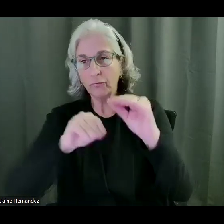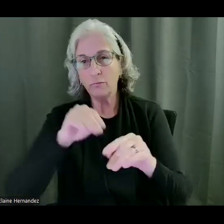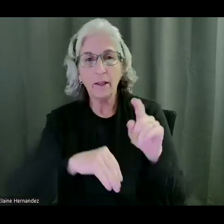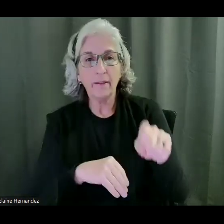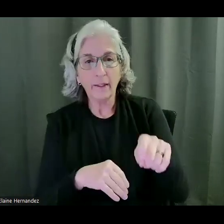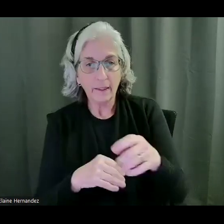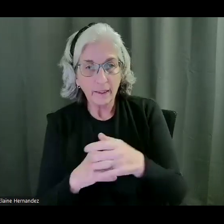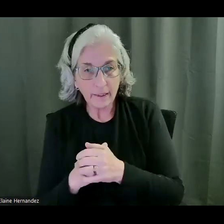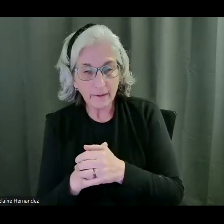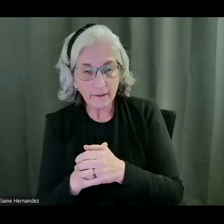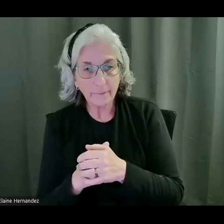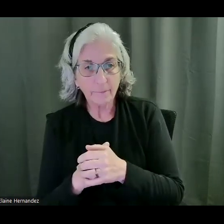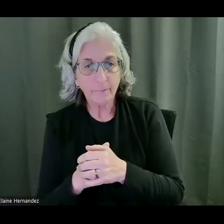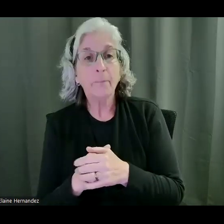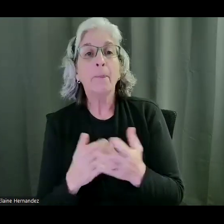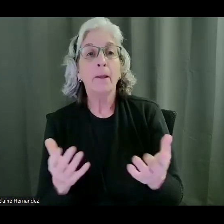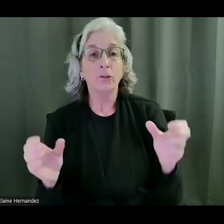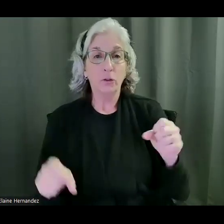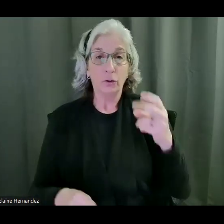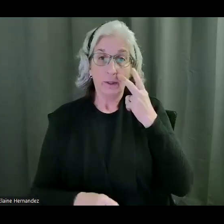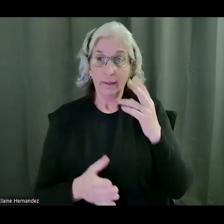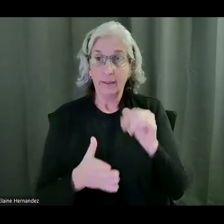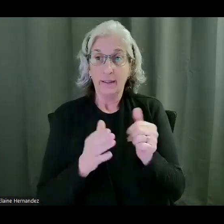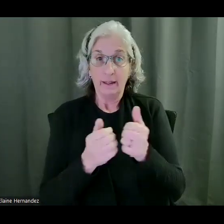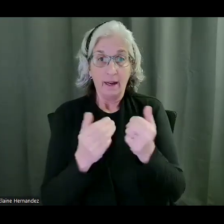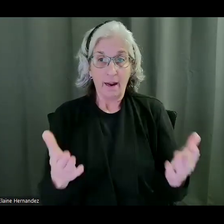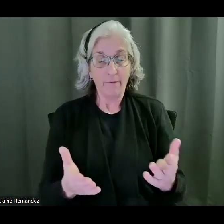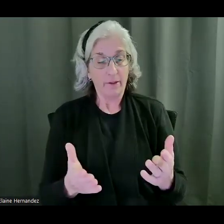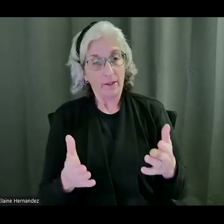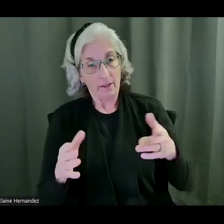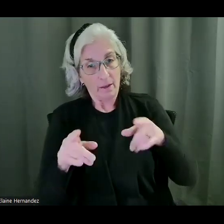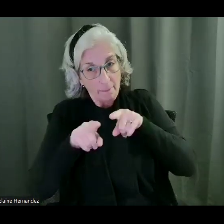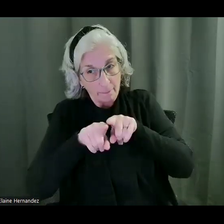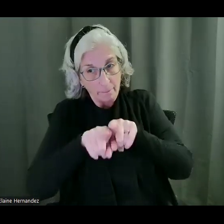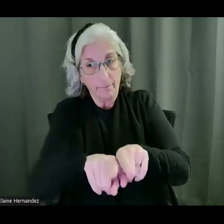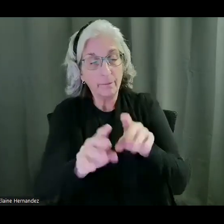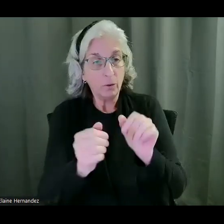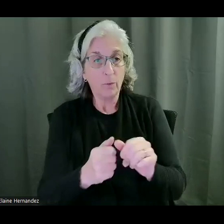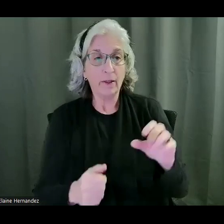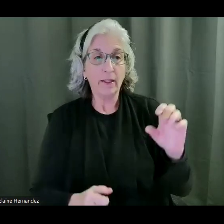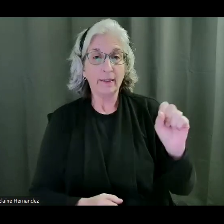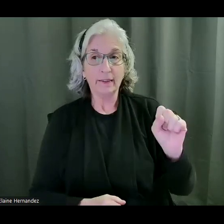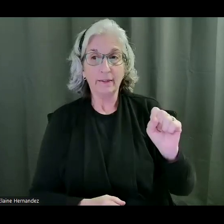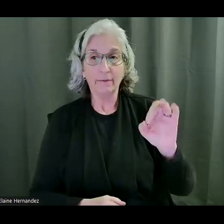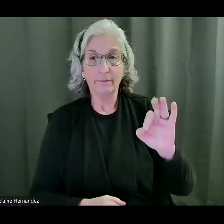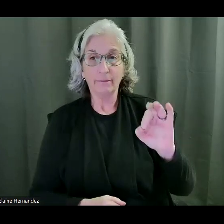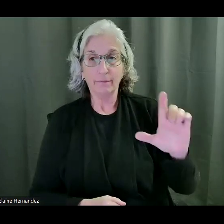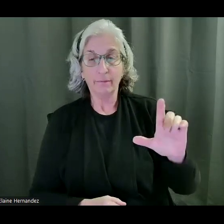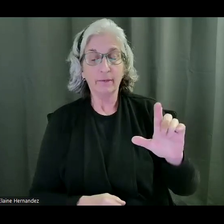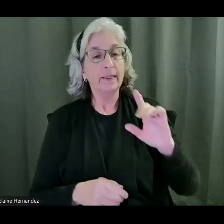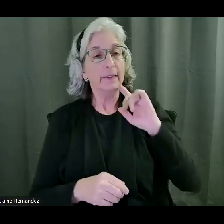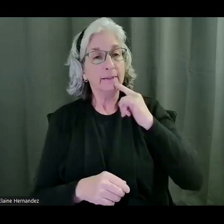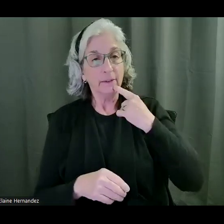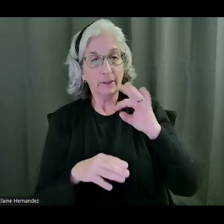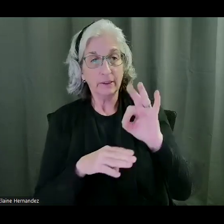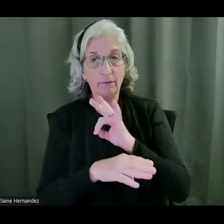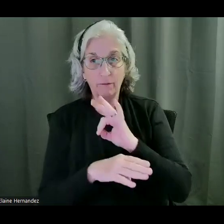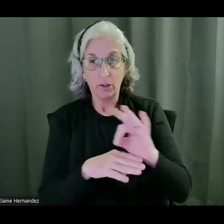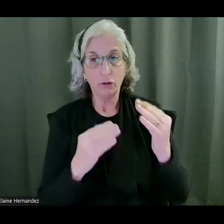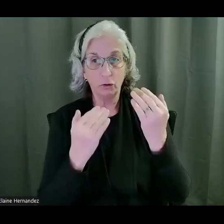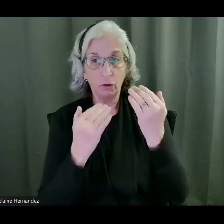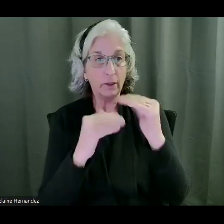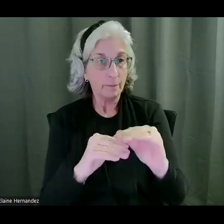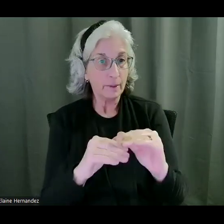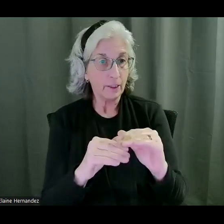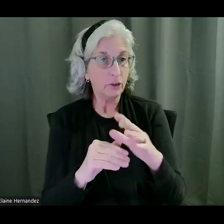see again that everything aligns with the serious functional limitations and that ratings are given based on the